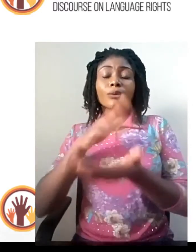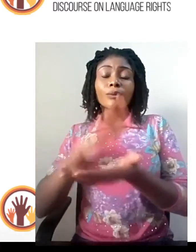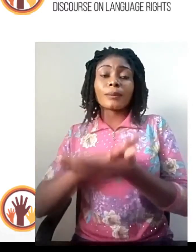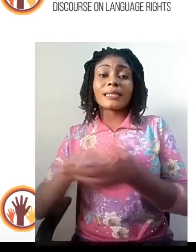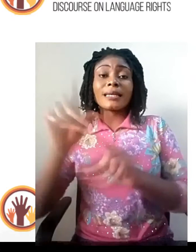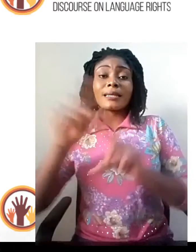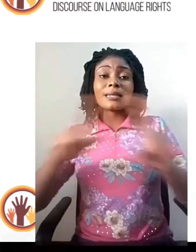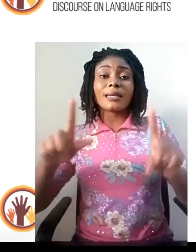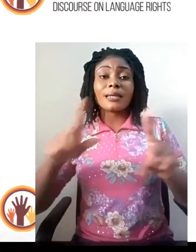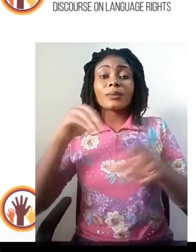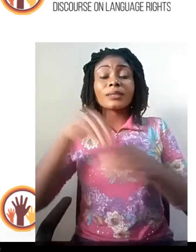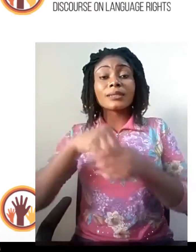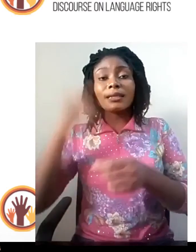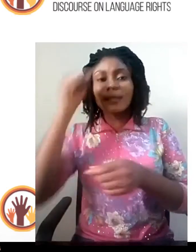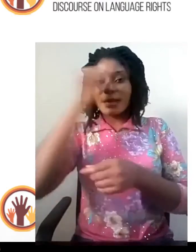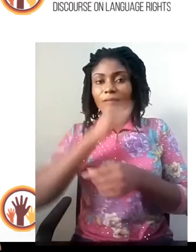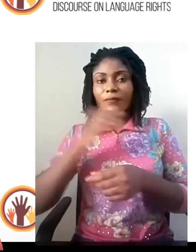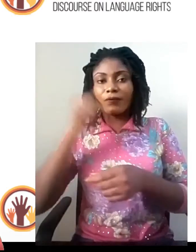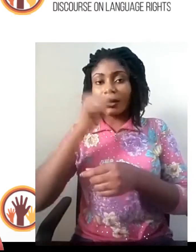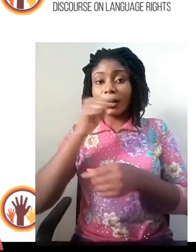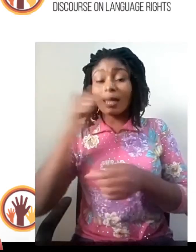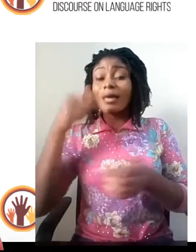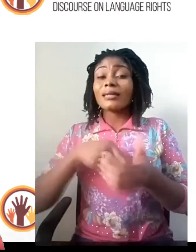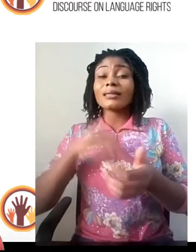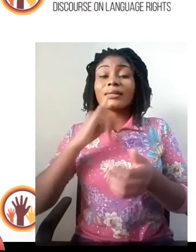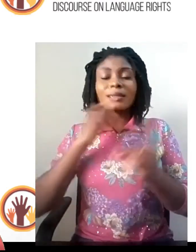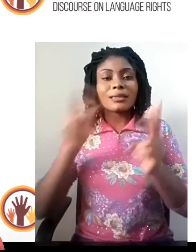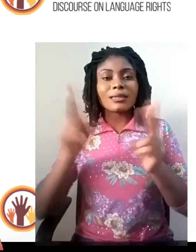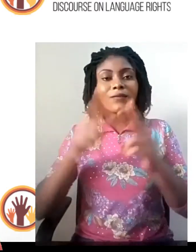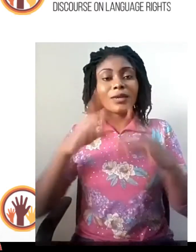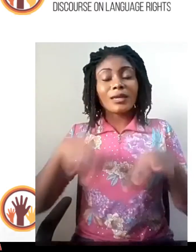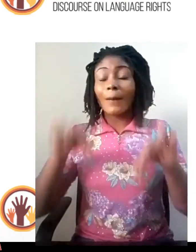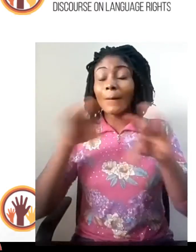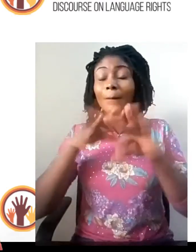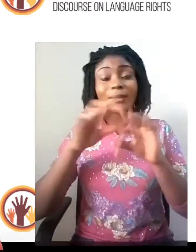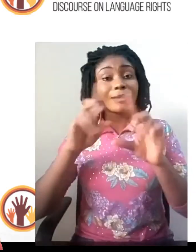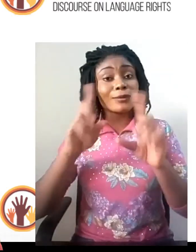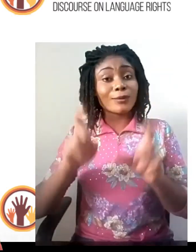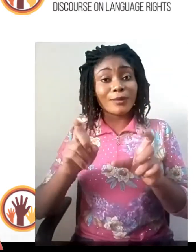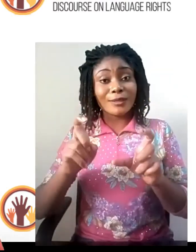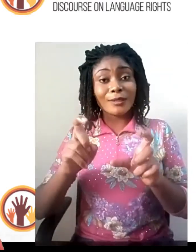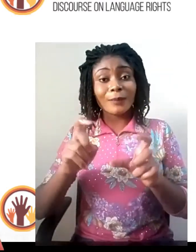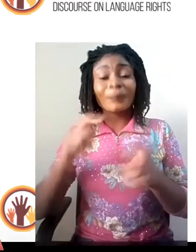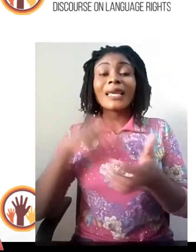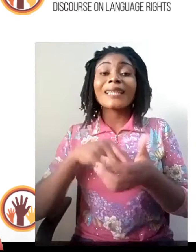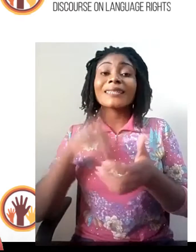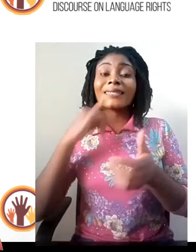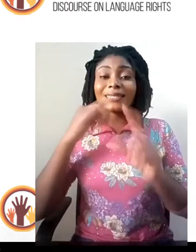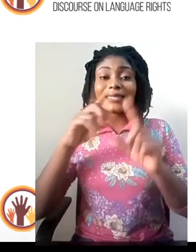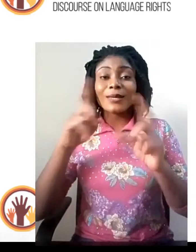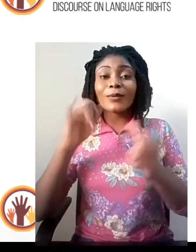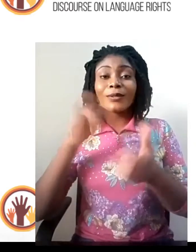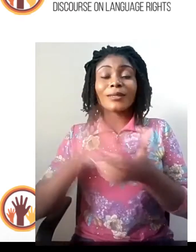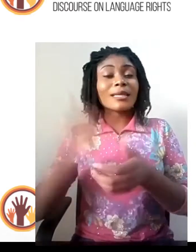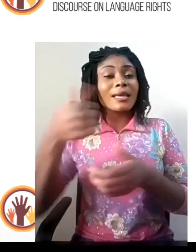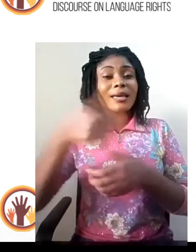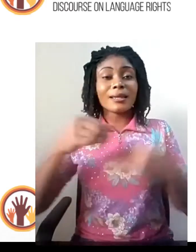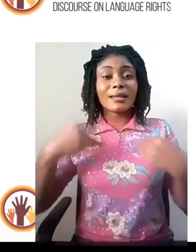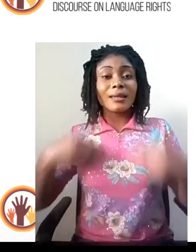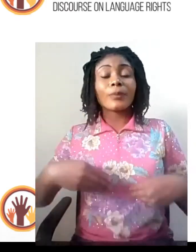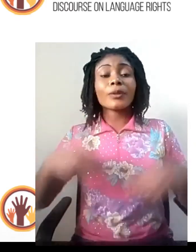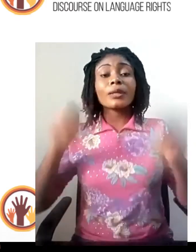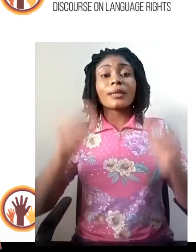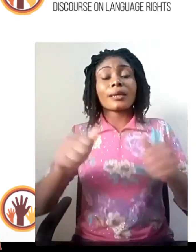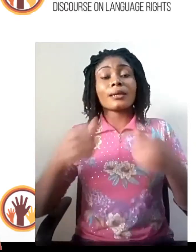is an important question, and this is a question that, you know, anybody can try to answer from different